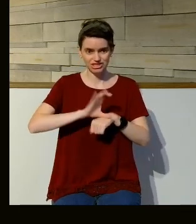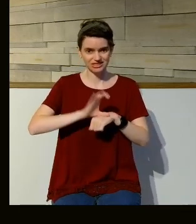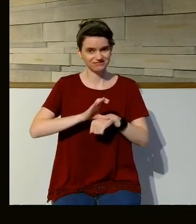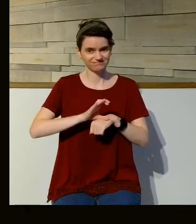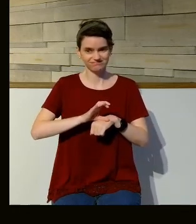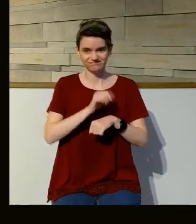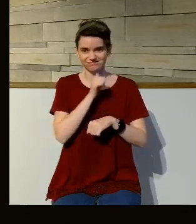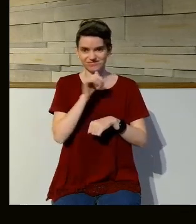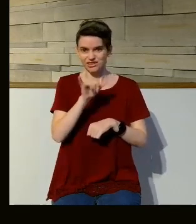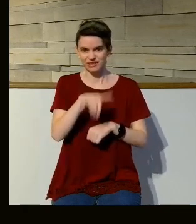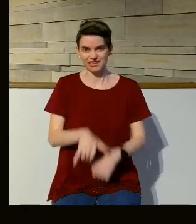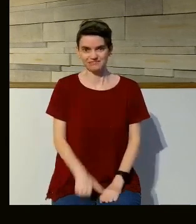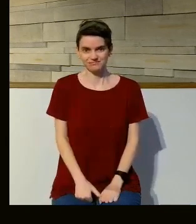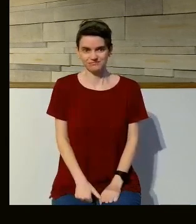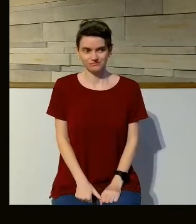really dropped the ball in this area.